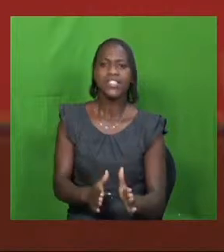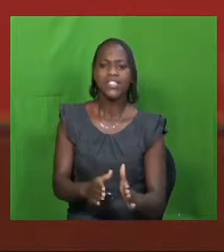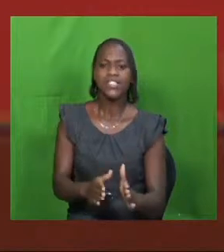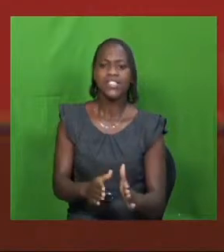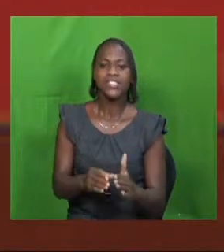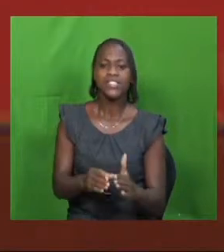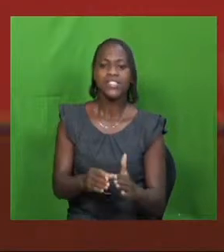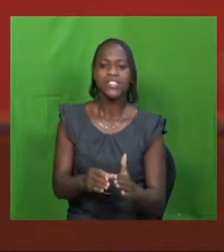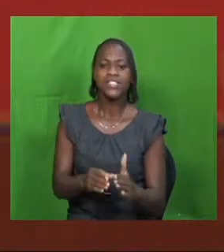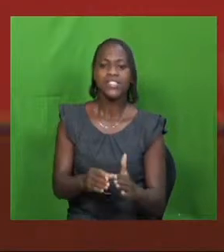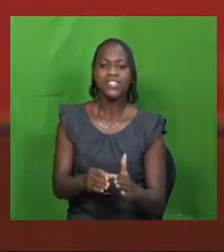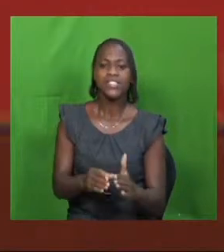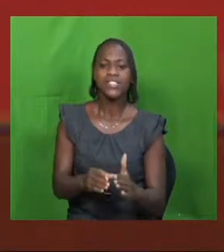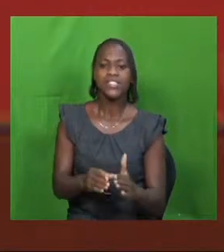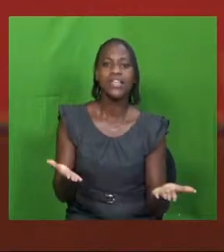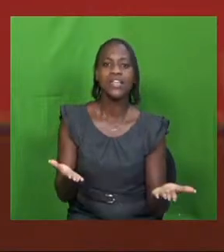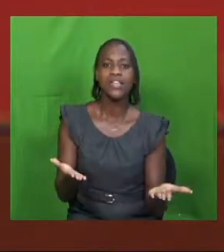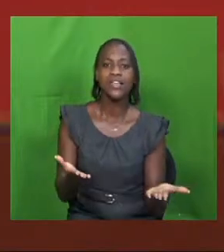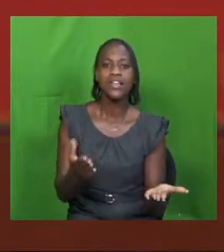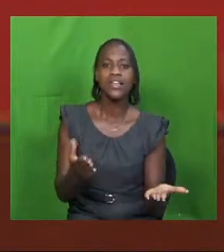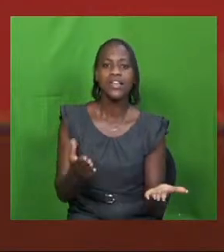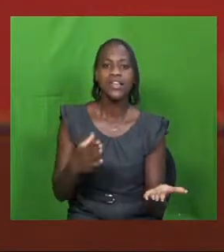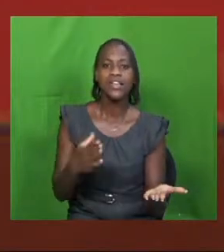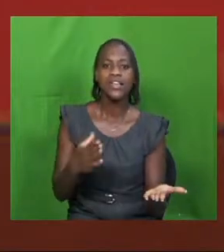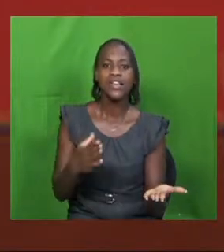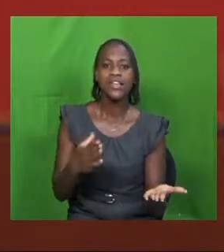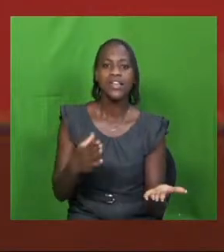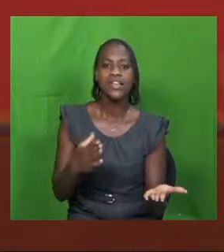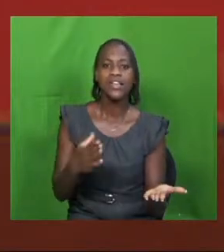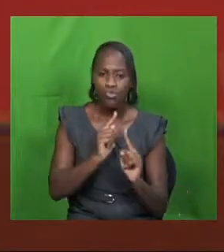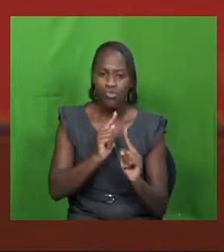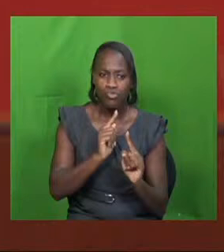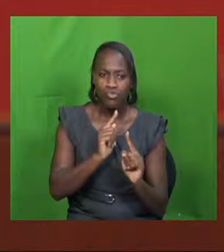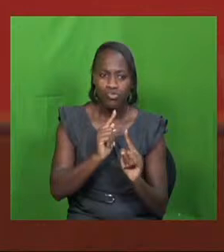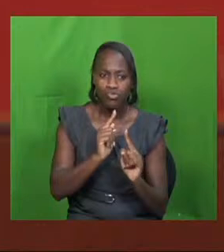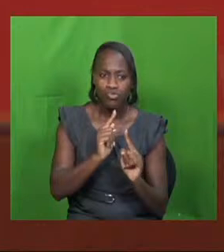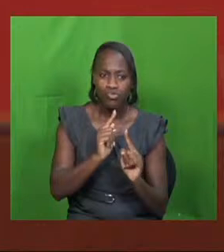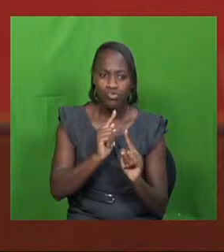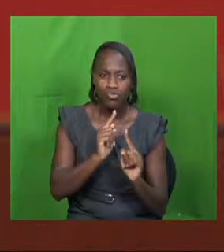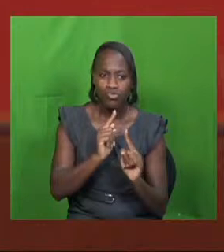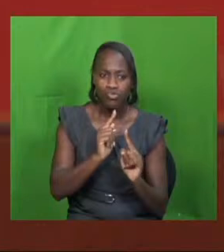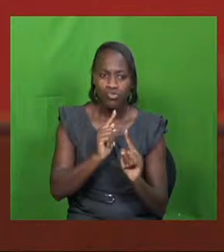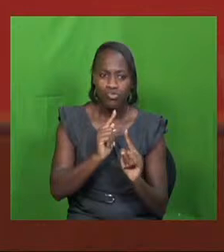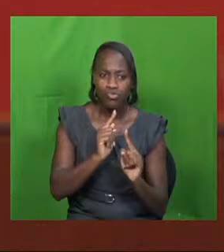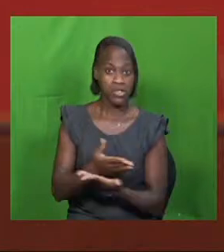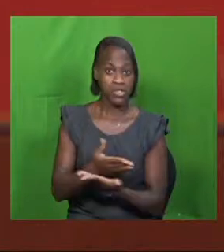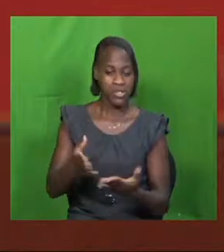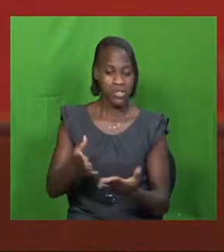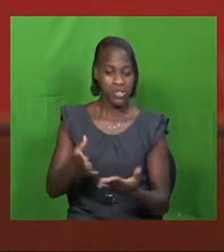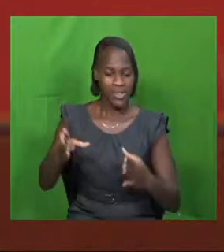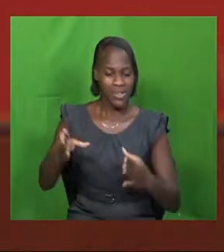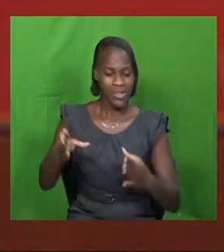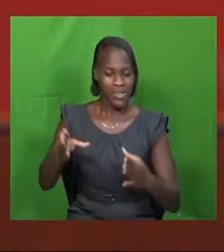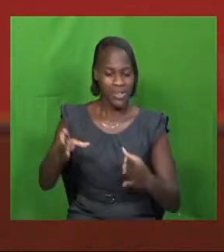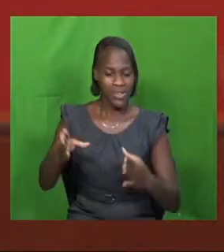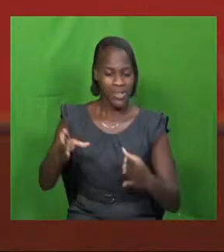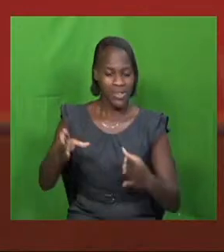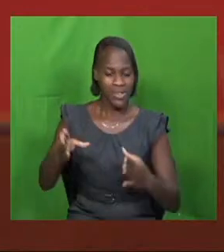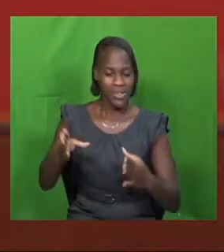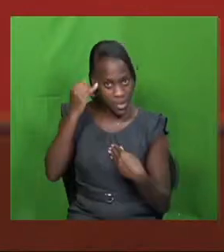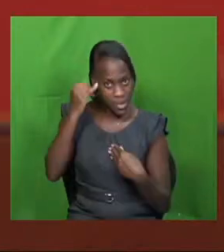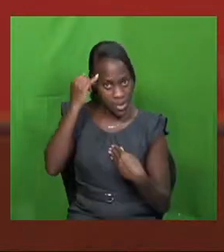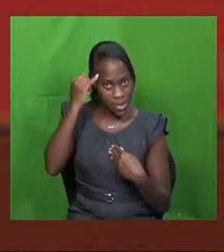other members that are not members of the committee to accept the recommendation that they put in their report. So they